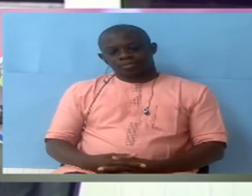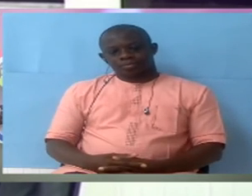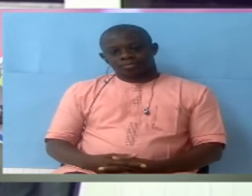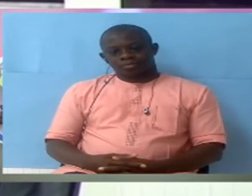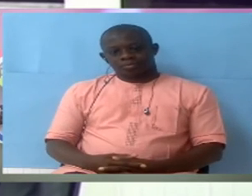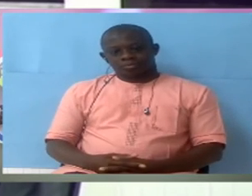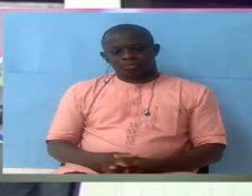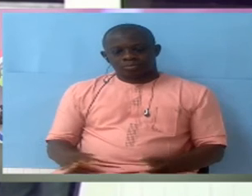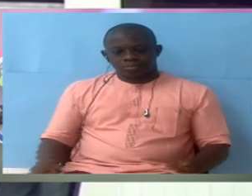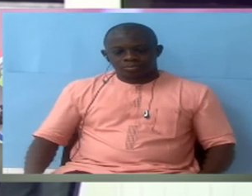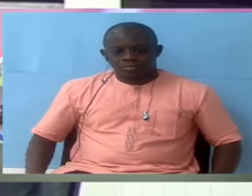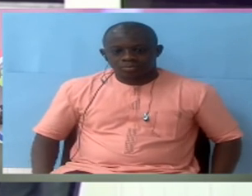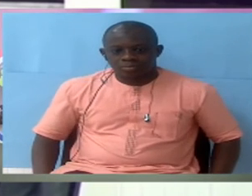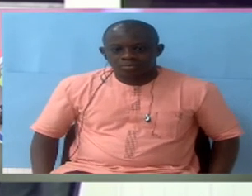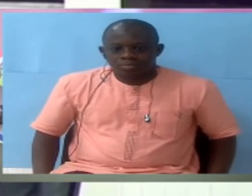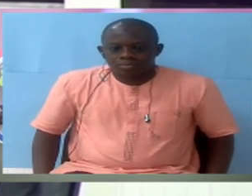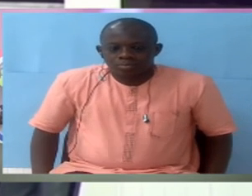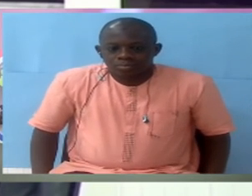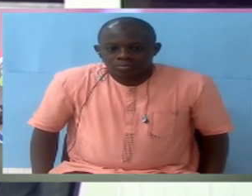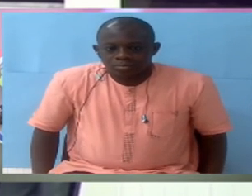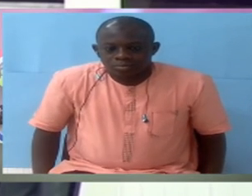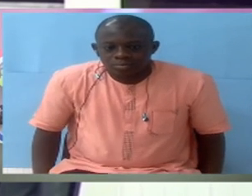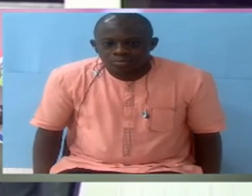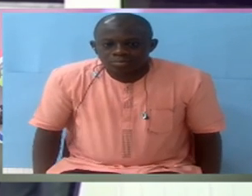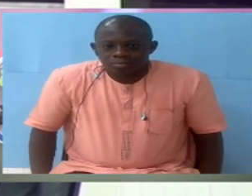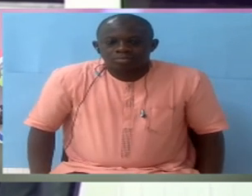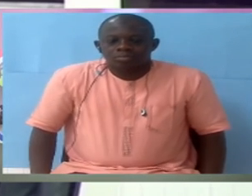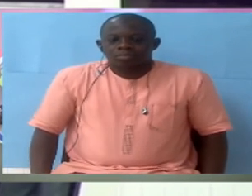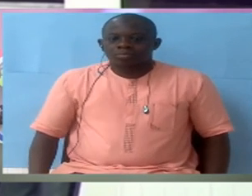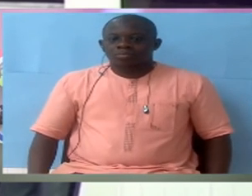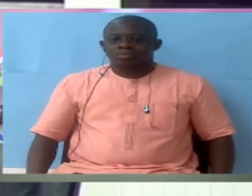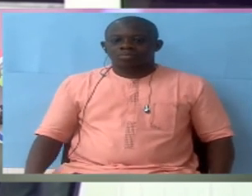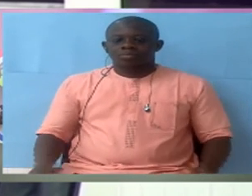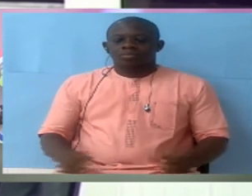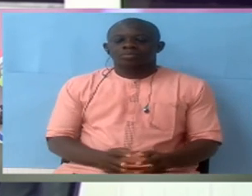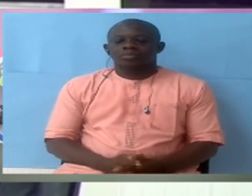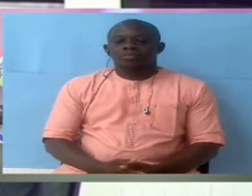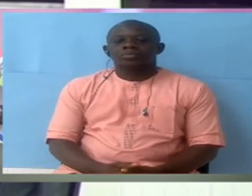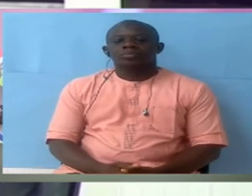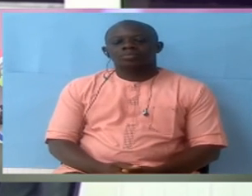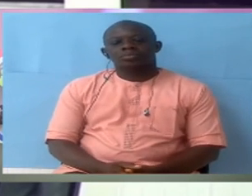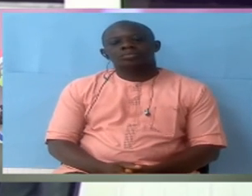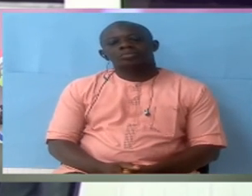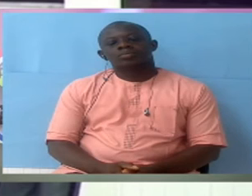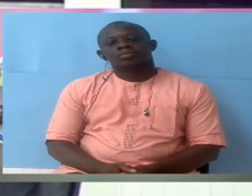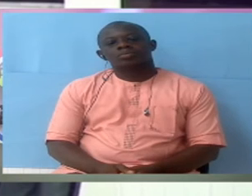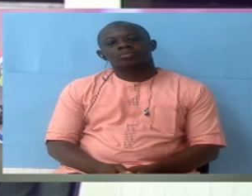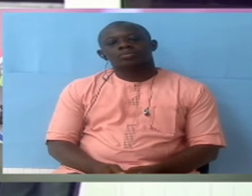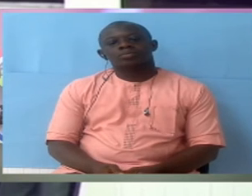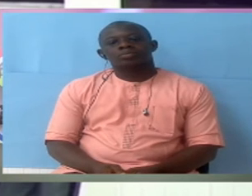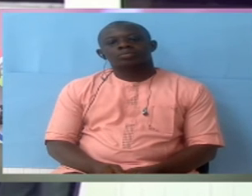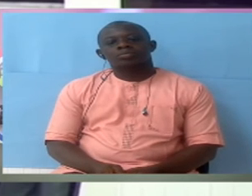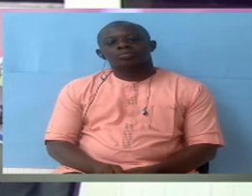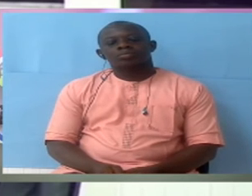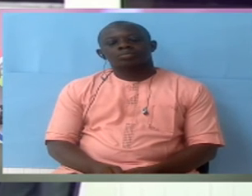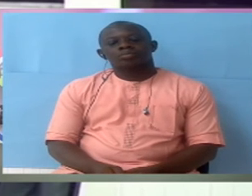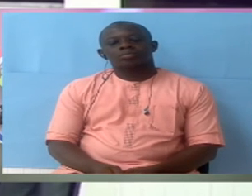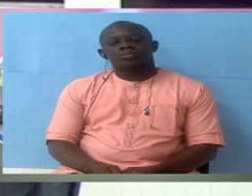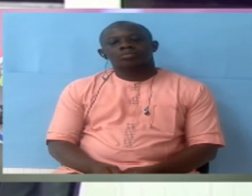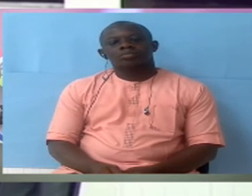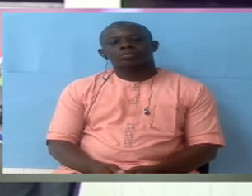ya tumal biñ la wara def wala yahu yahu yi nga def balam la jox kaddu bobu. Not a single